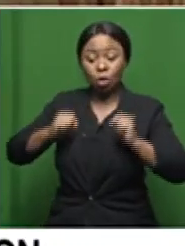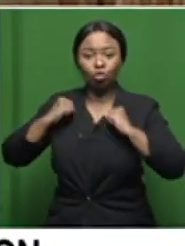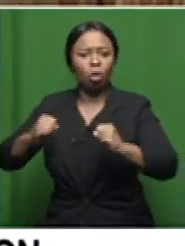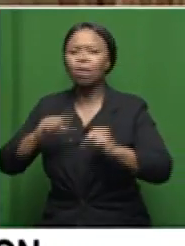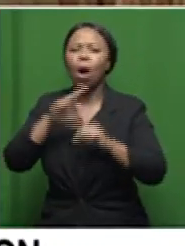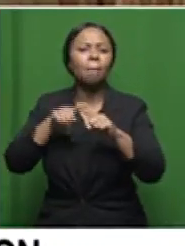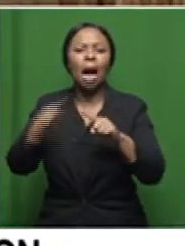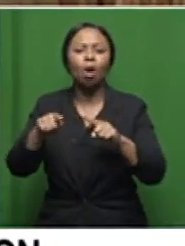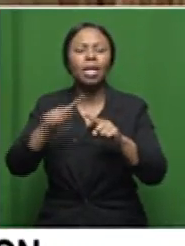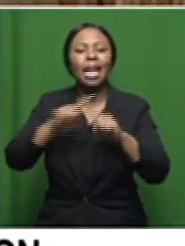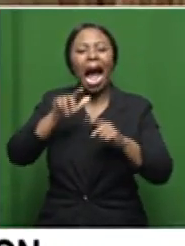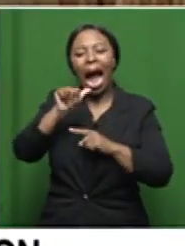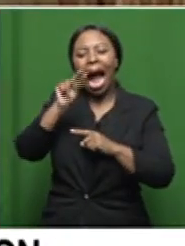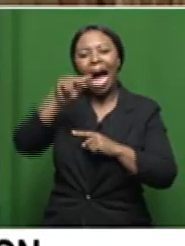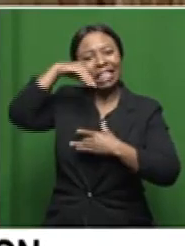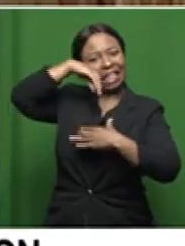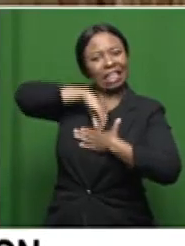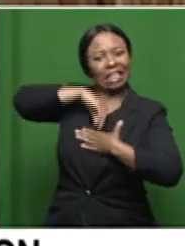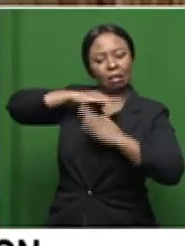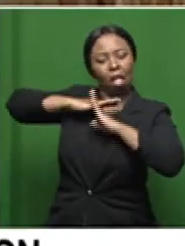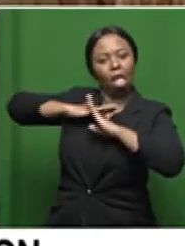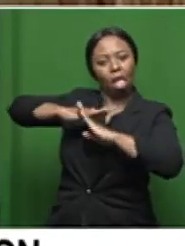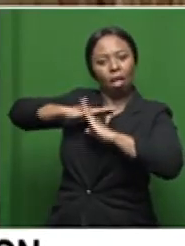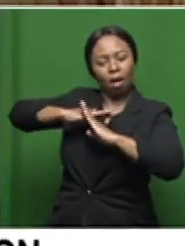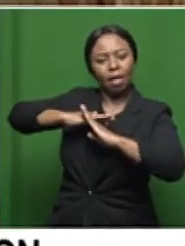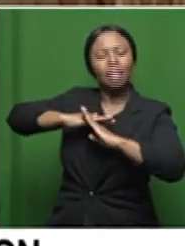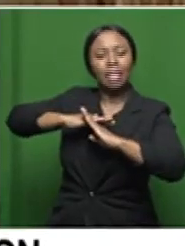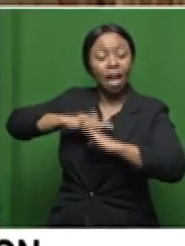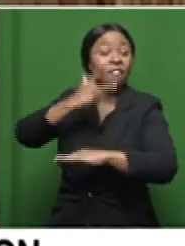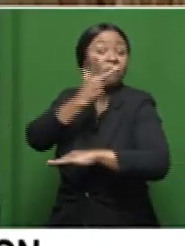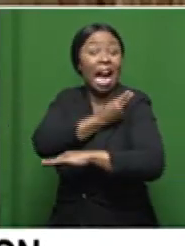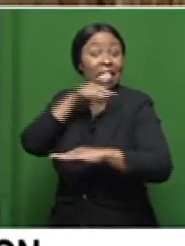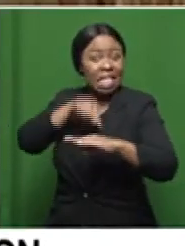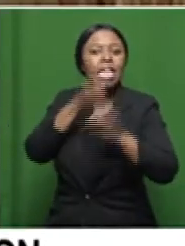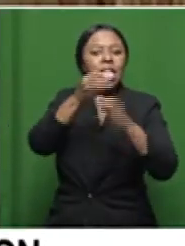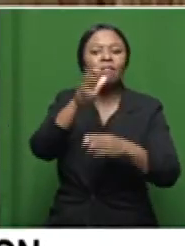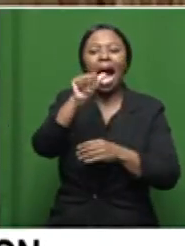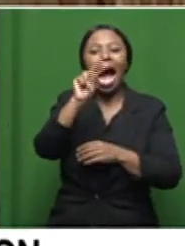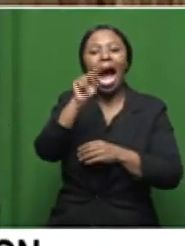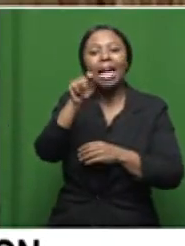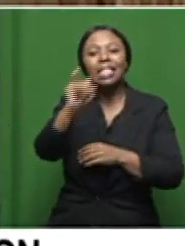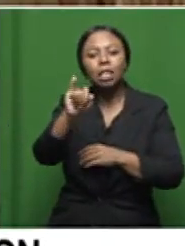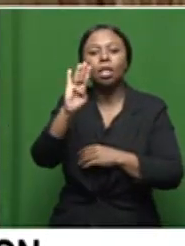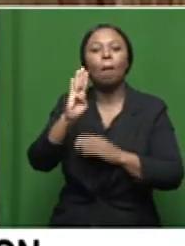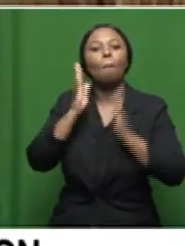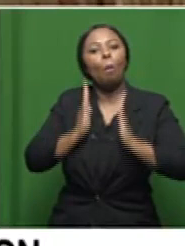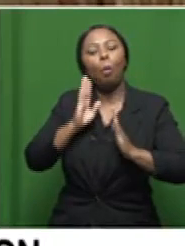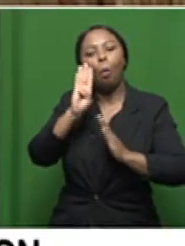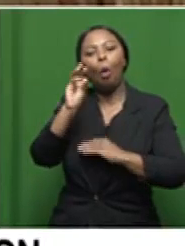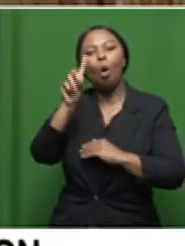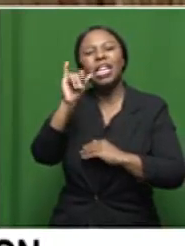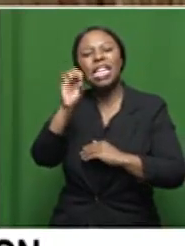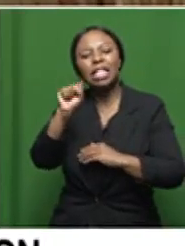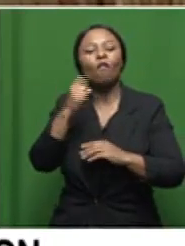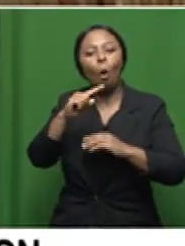having antibodies to a specific virus or illness. The vaccine gives you those antibodies for protection. Vitamins just make you